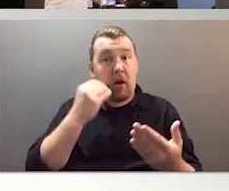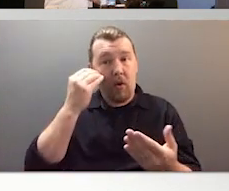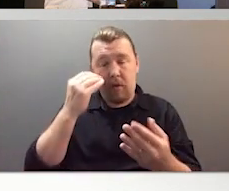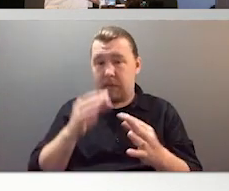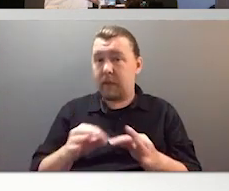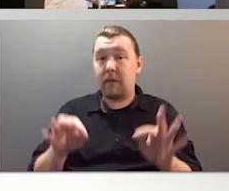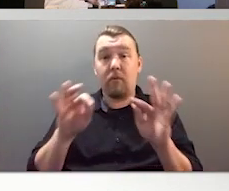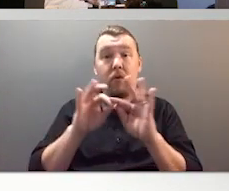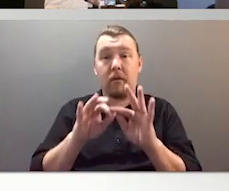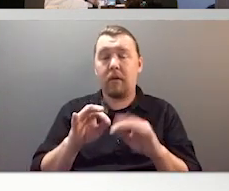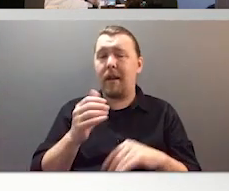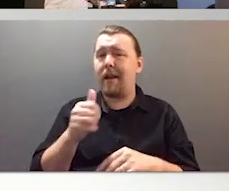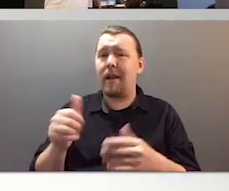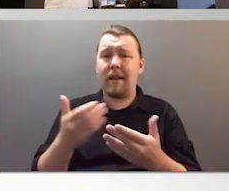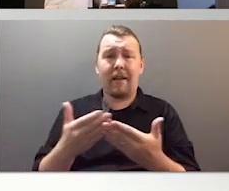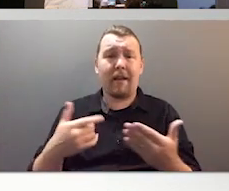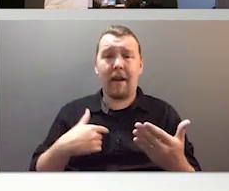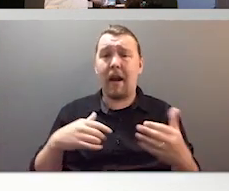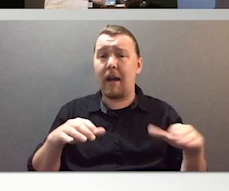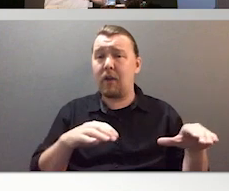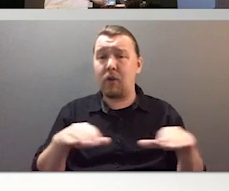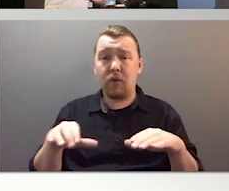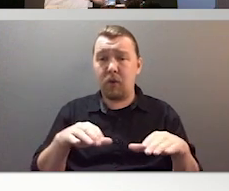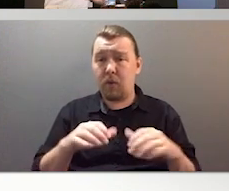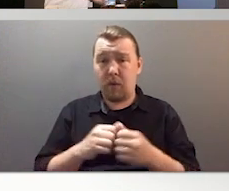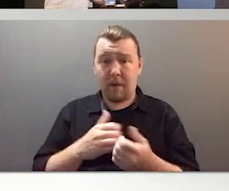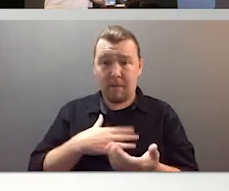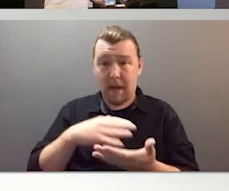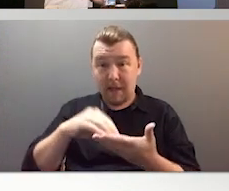Like, that's the bonus of it, right? Like, do it together.